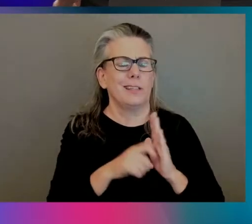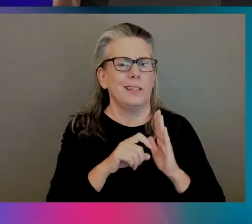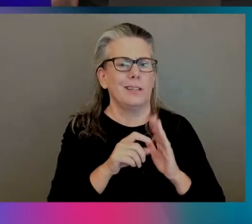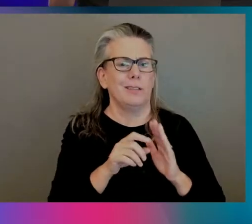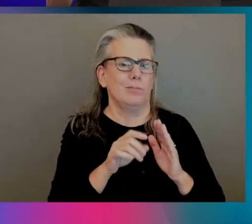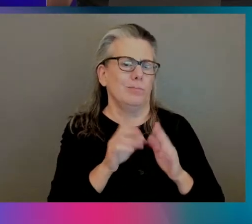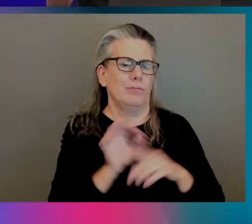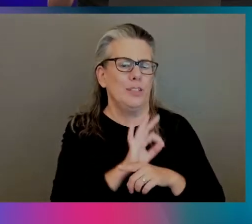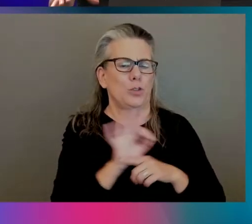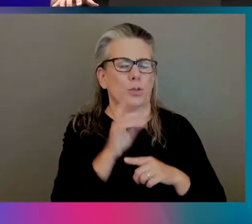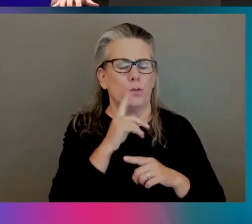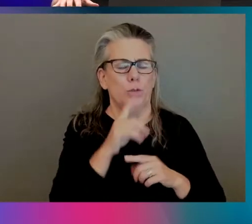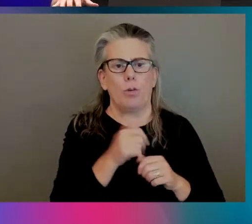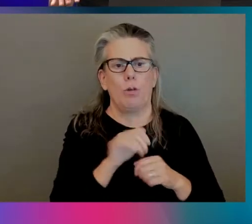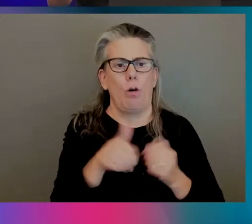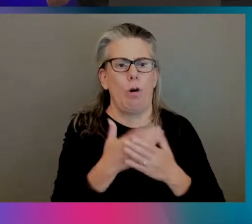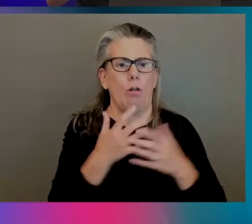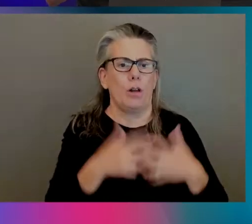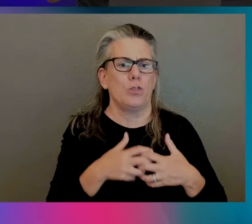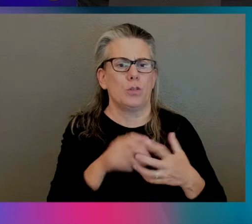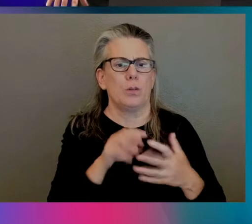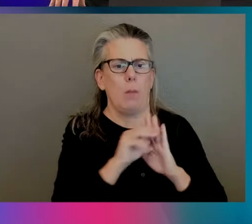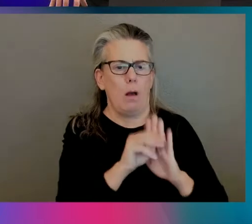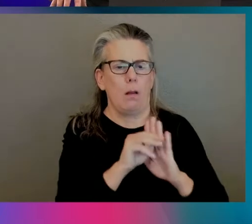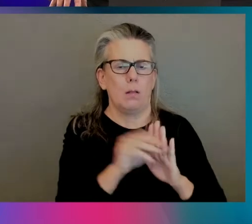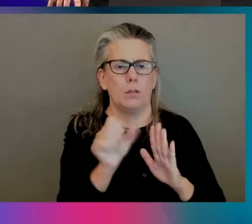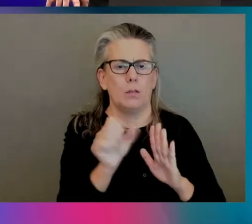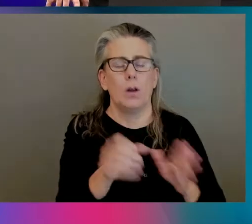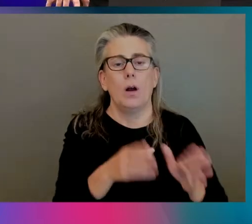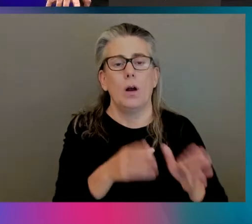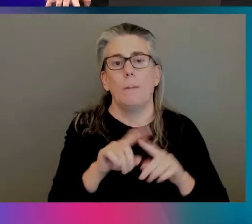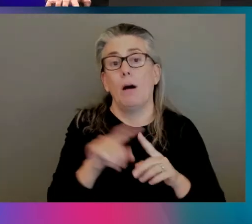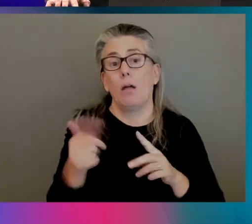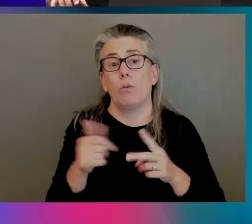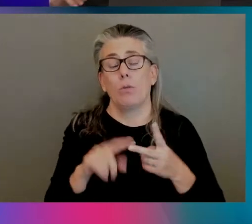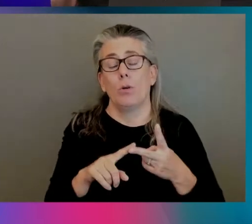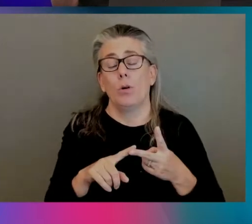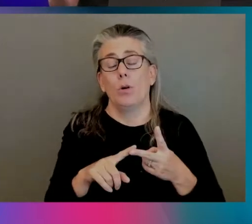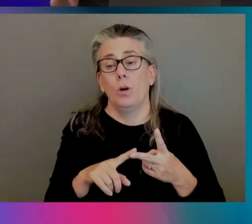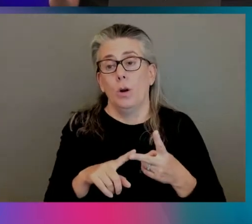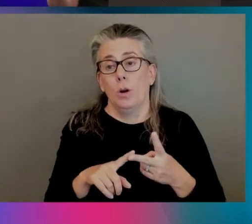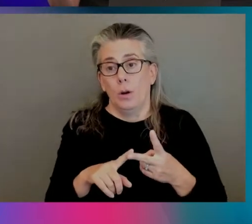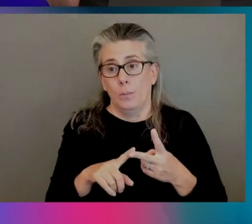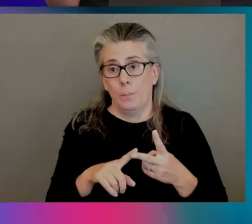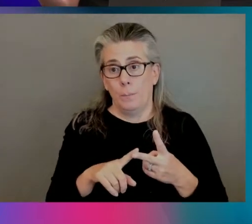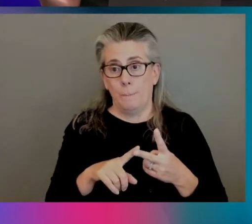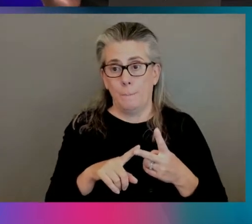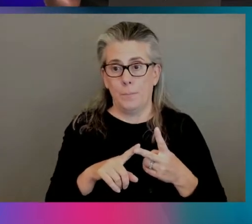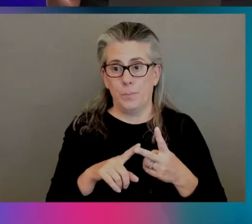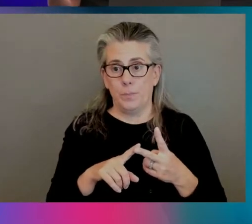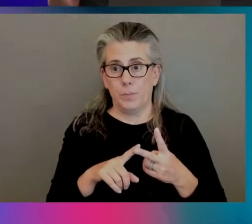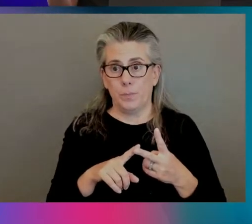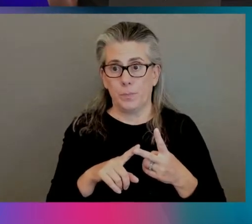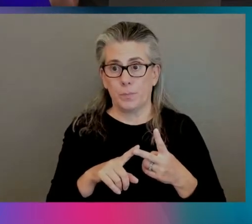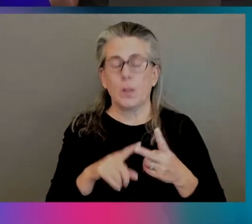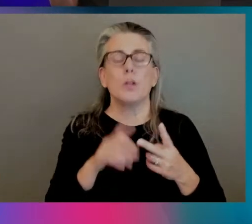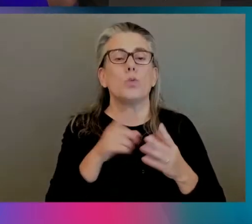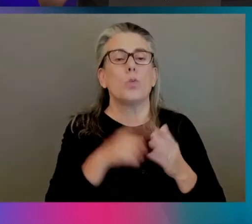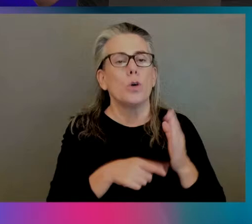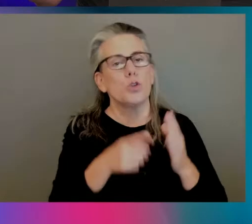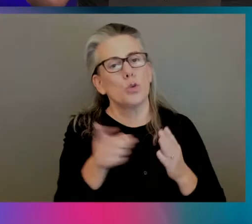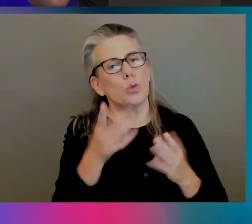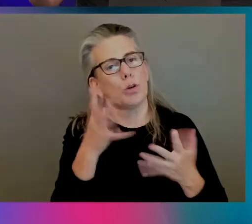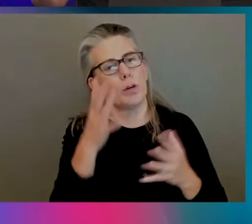thing that is become way more important, and that's actually key to today's conversation, is what you know about your content.